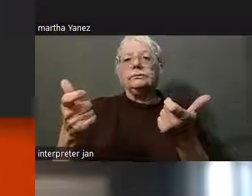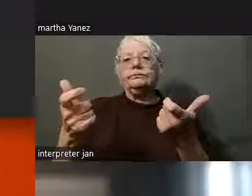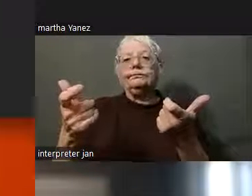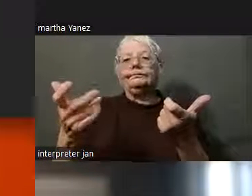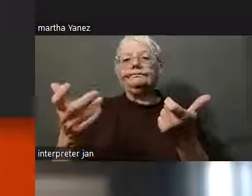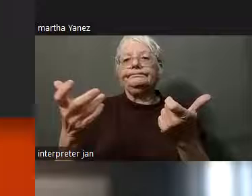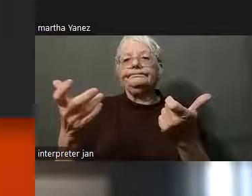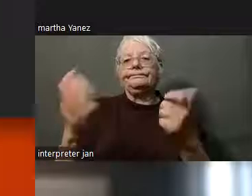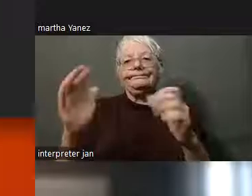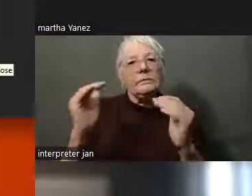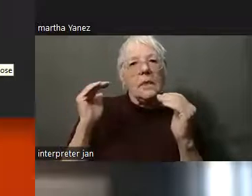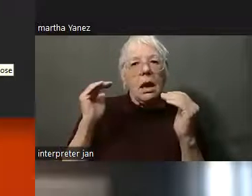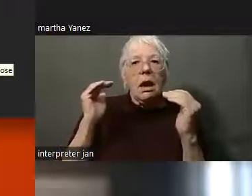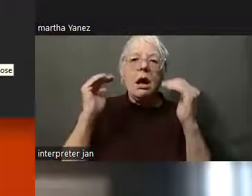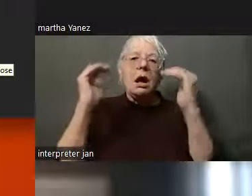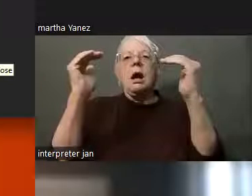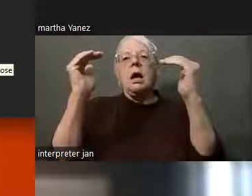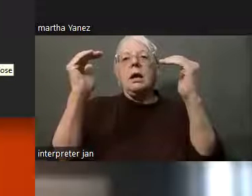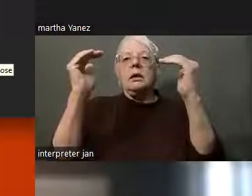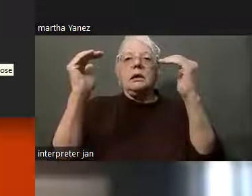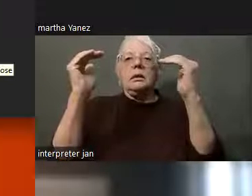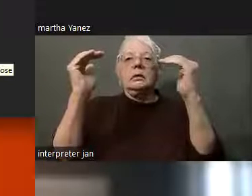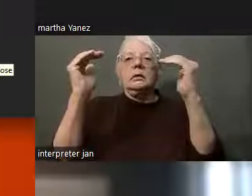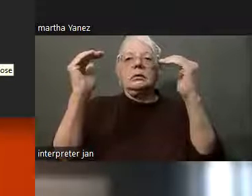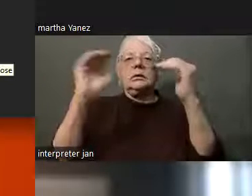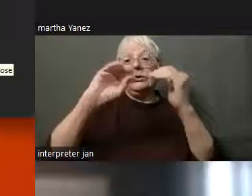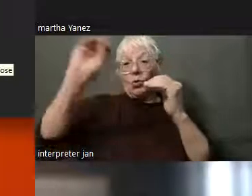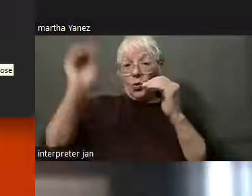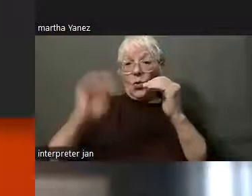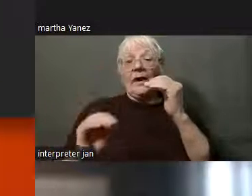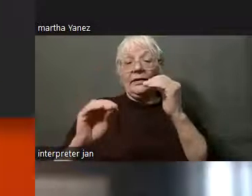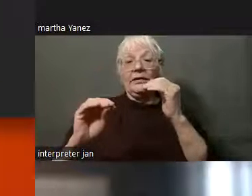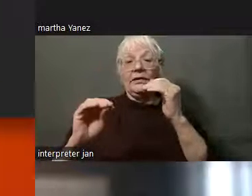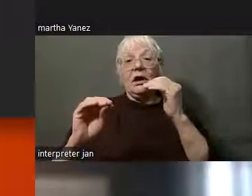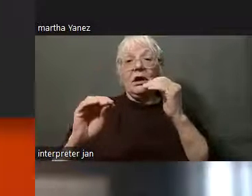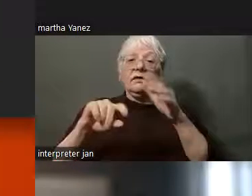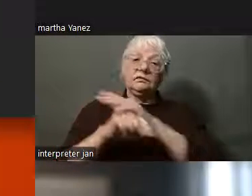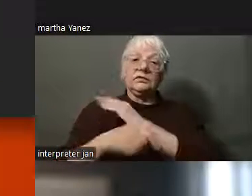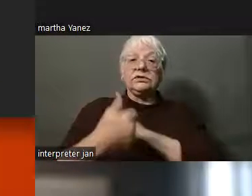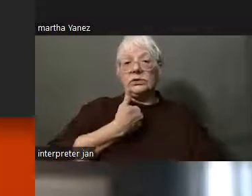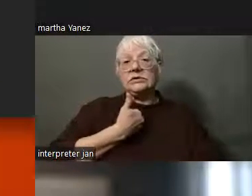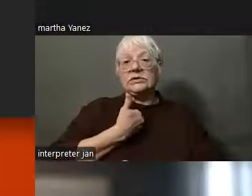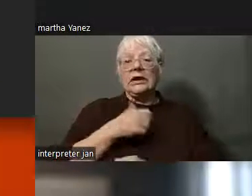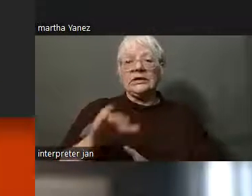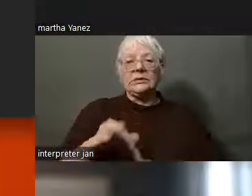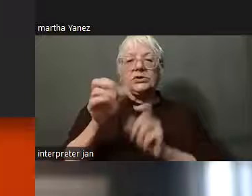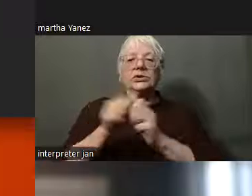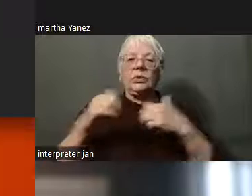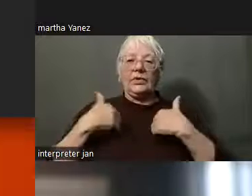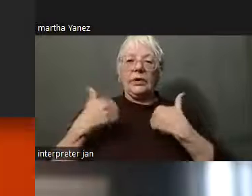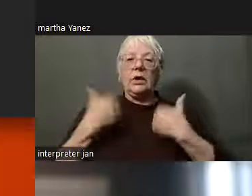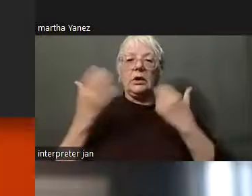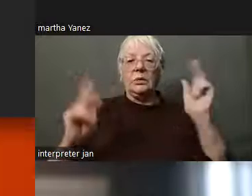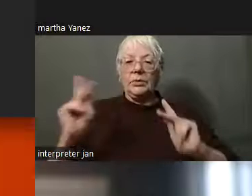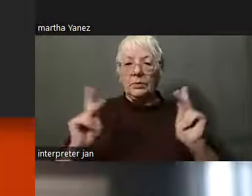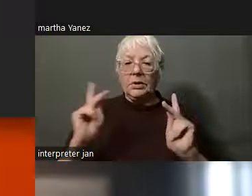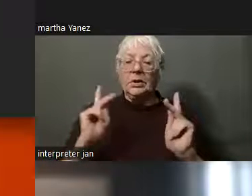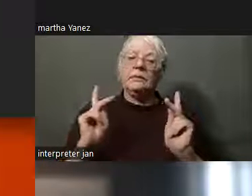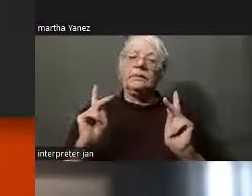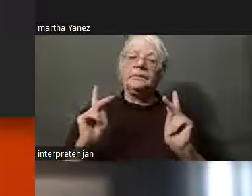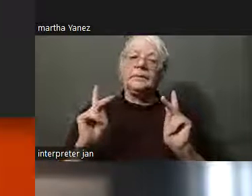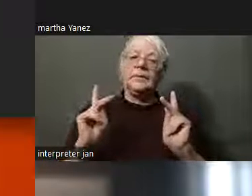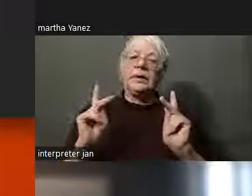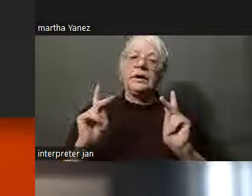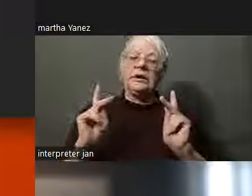high of suicide, and especially with the younger people, and it's a